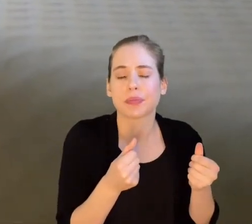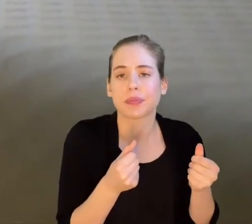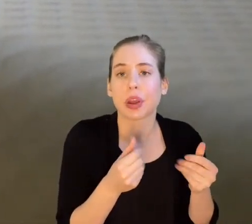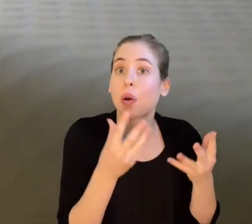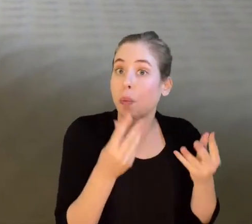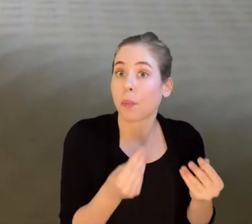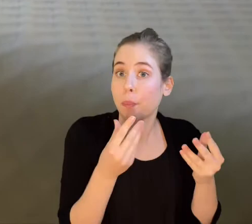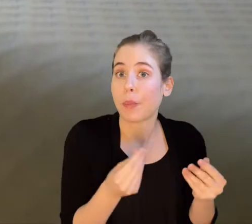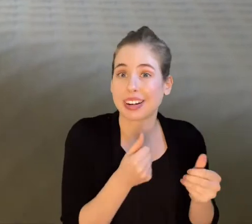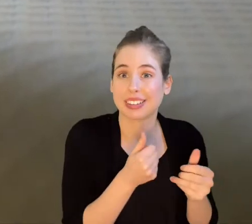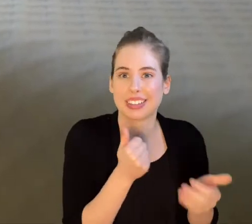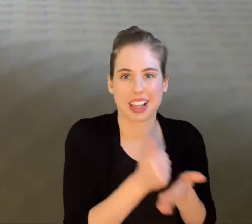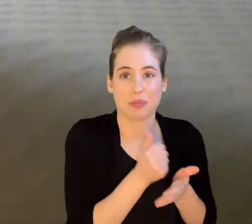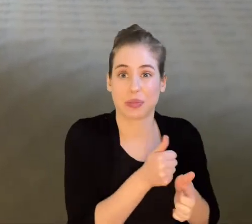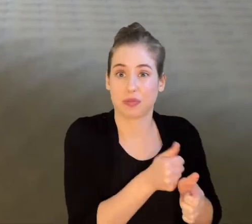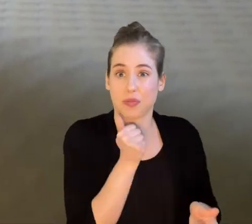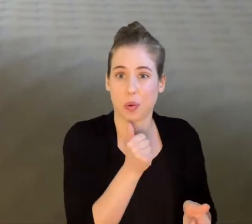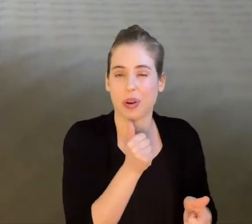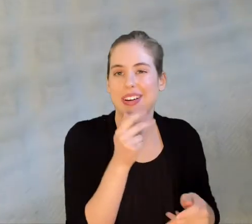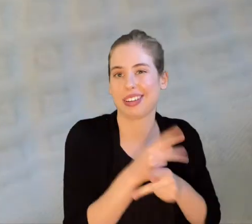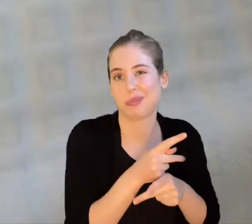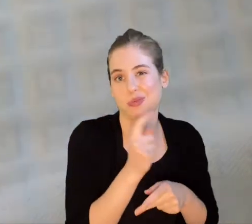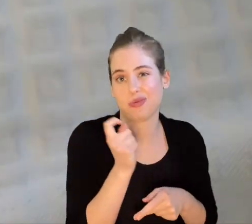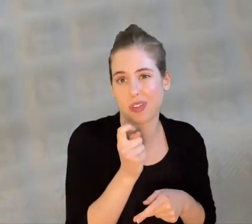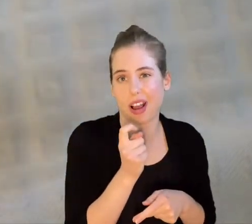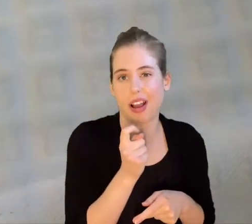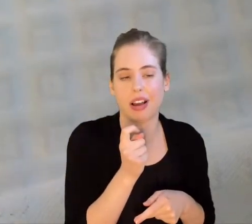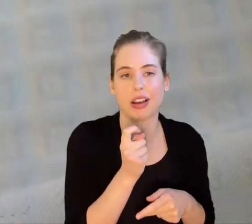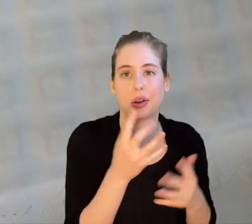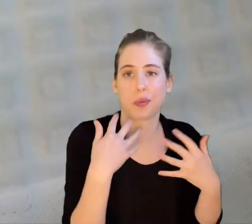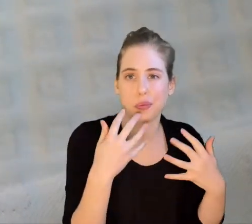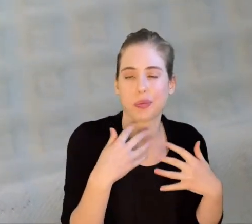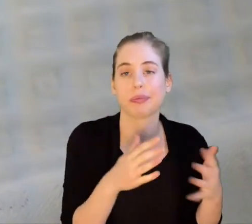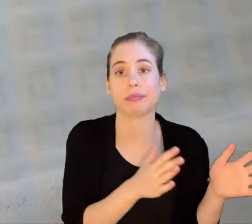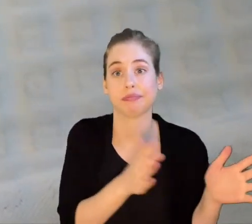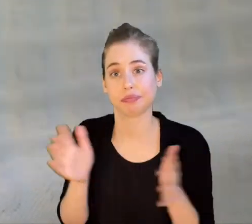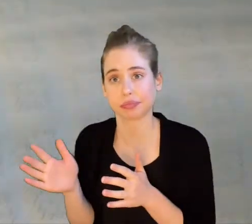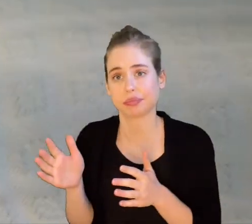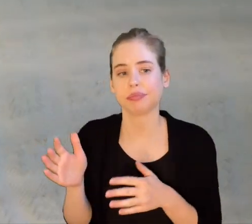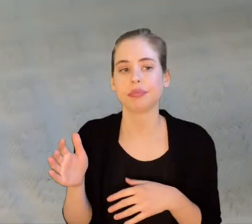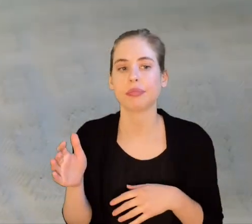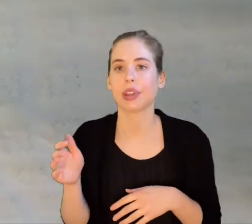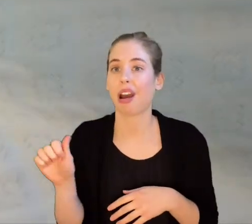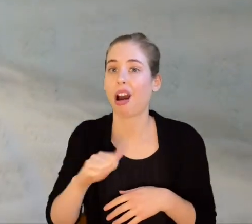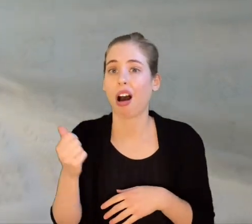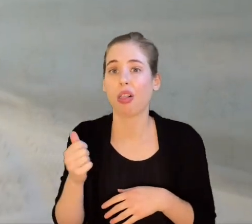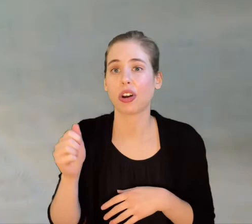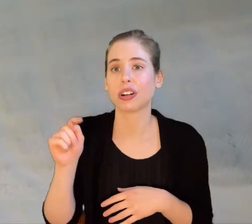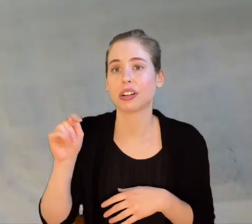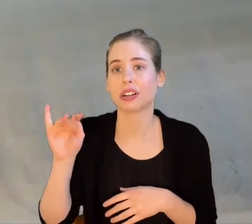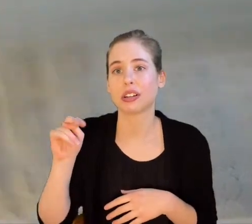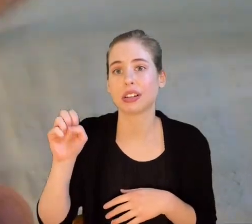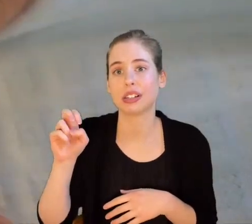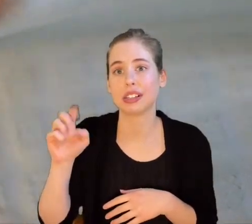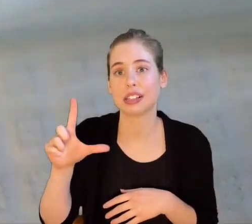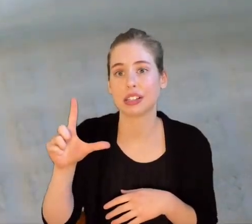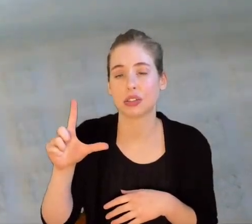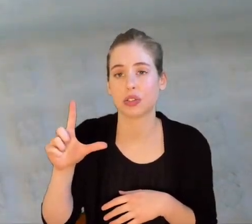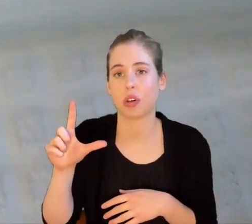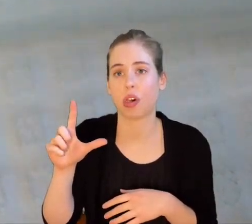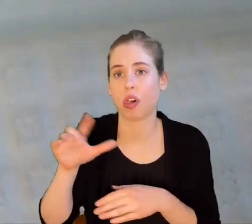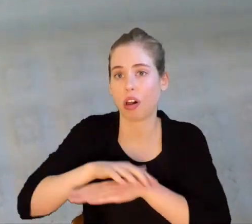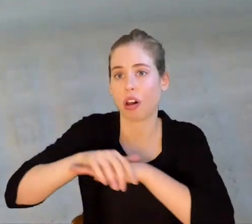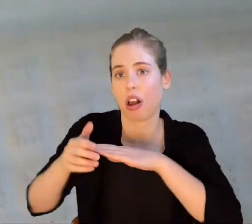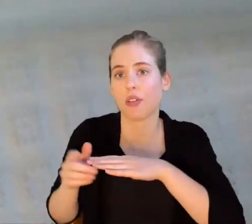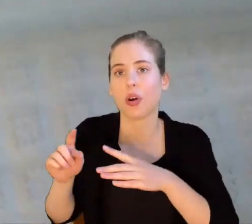whilst the limited edition 10-inch mattress cover is an all-white tensile cover, made from botanical origins. The